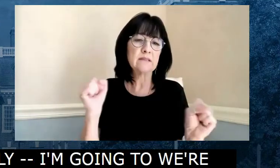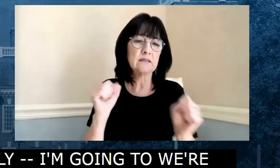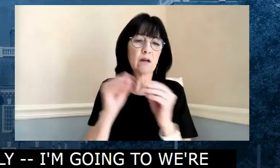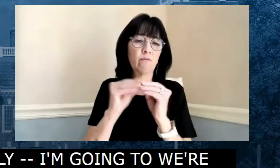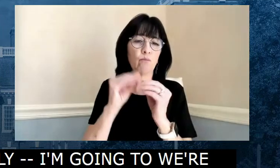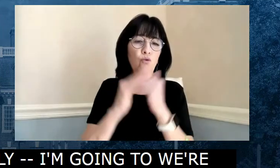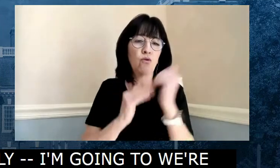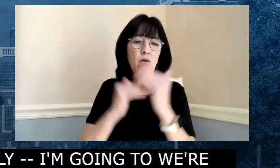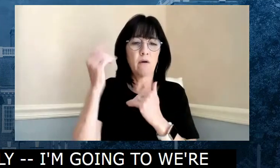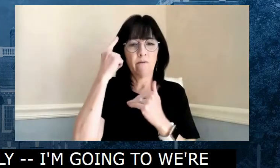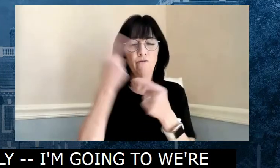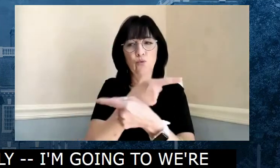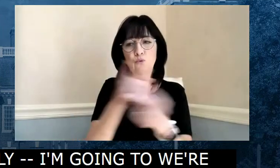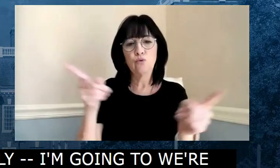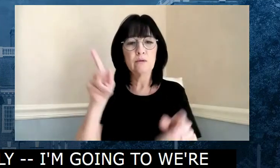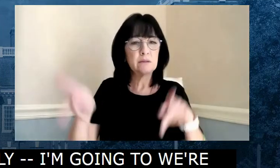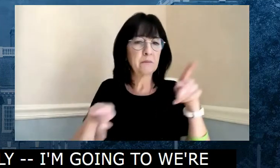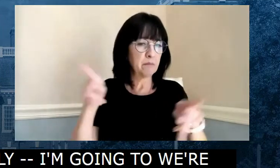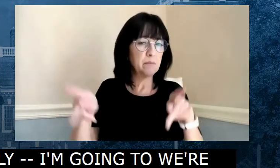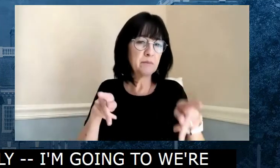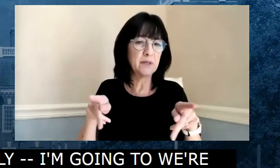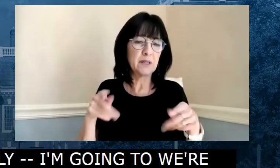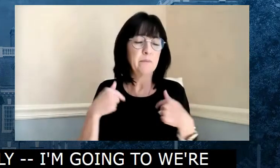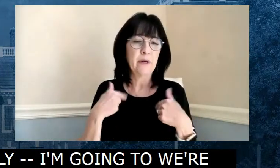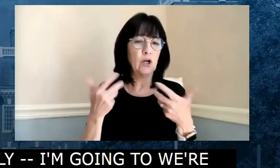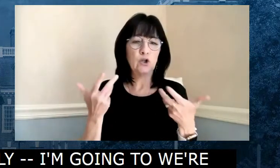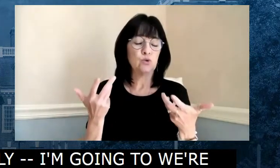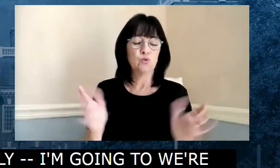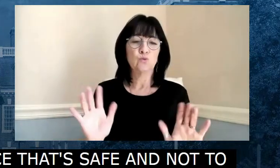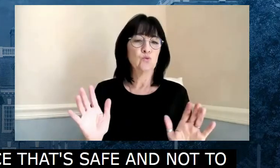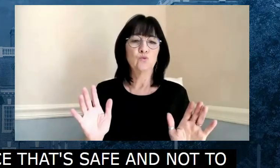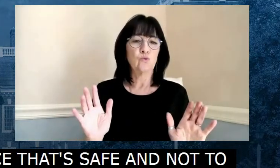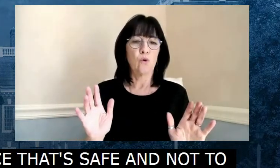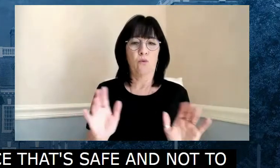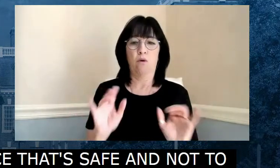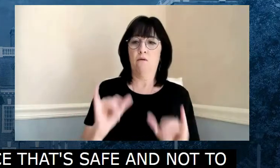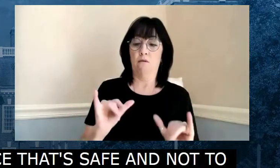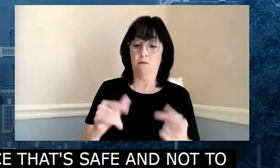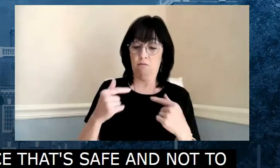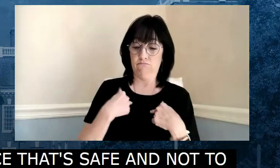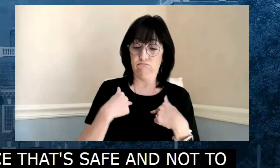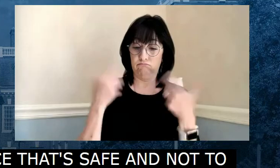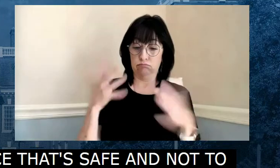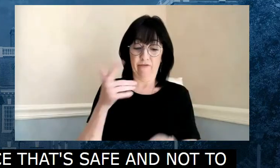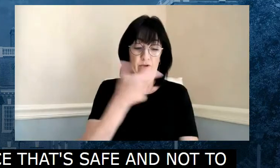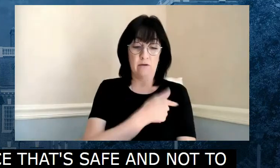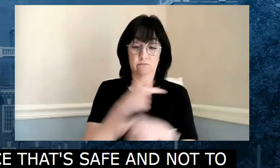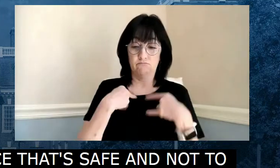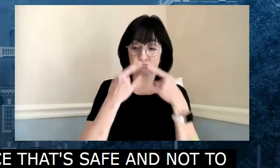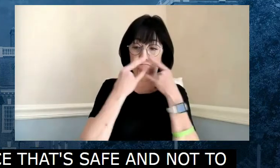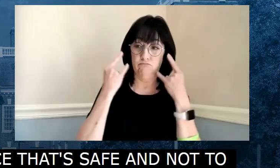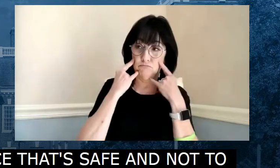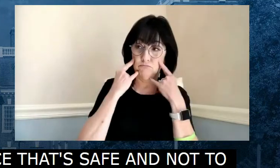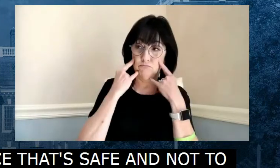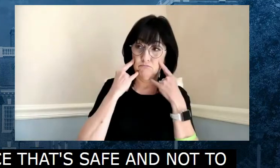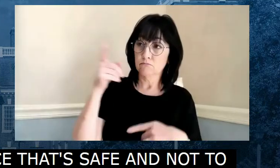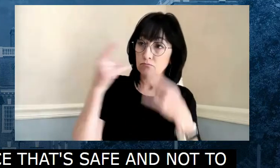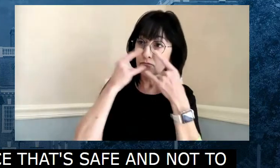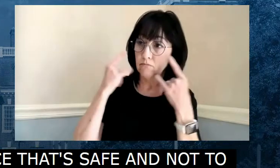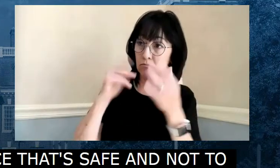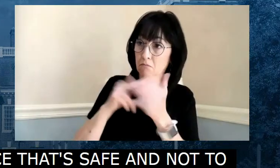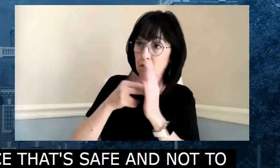and frankly, not to stigmatize those folks who who aren't vaccinated. I am fully